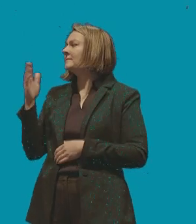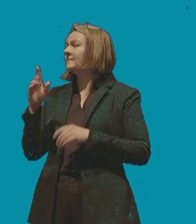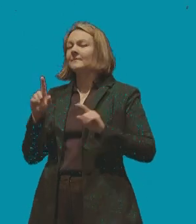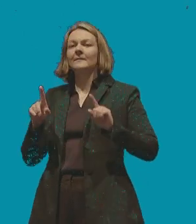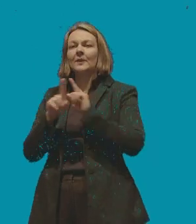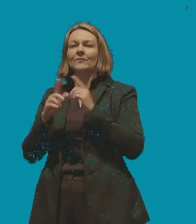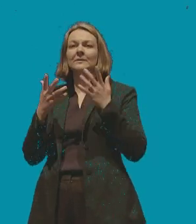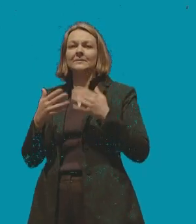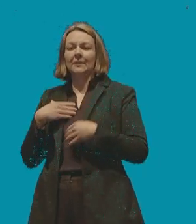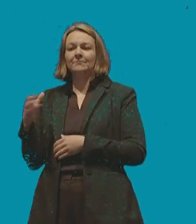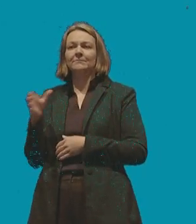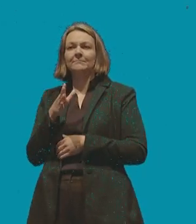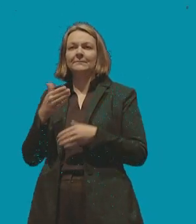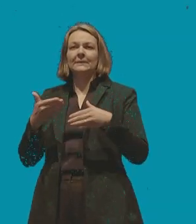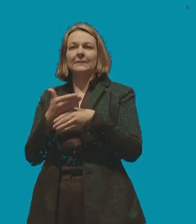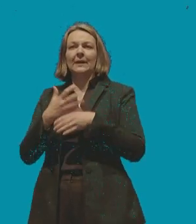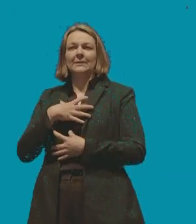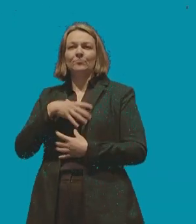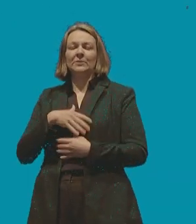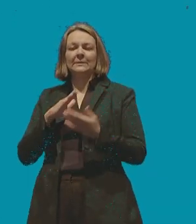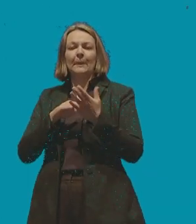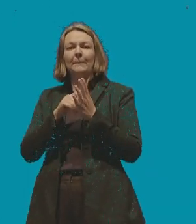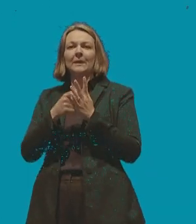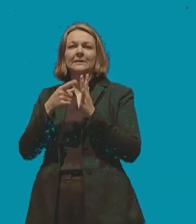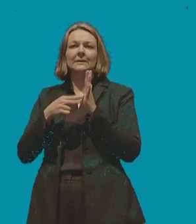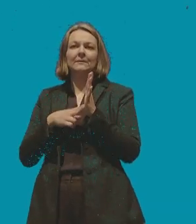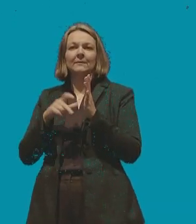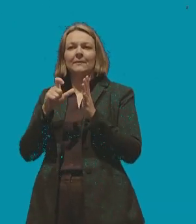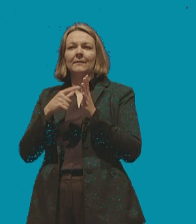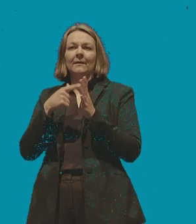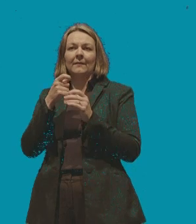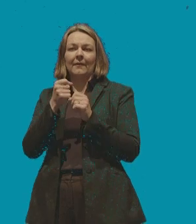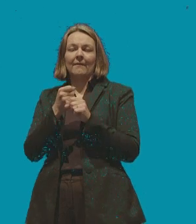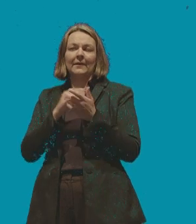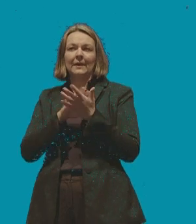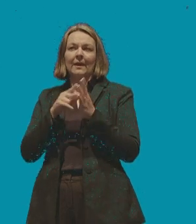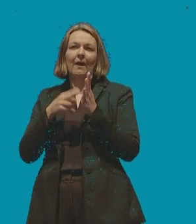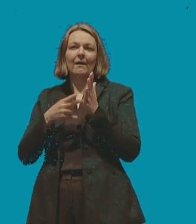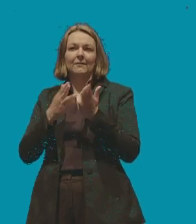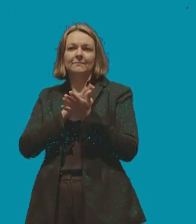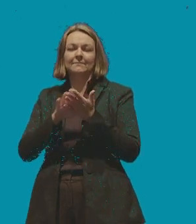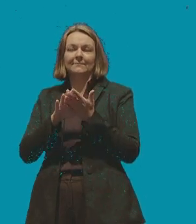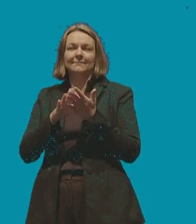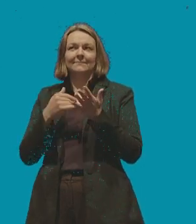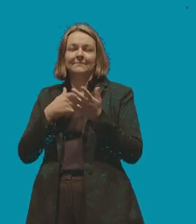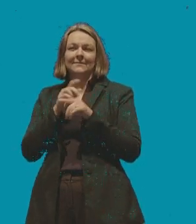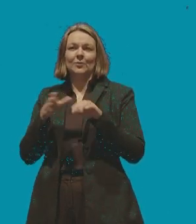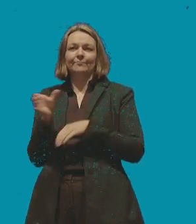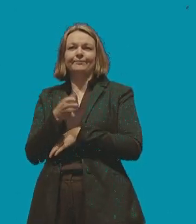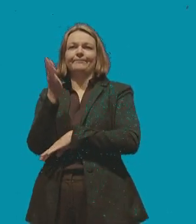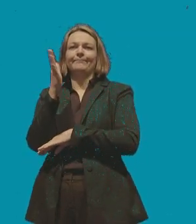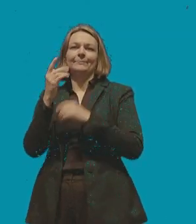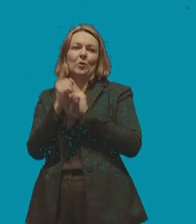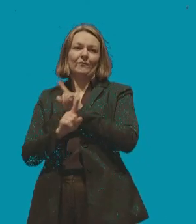I now call upon Acting President Martin Cavanagh to address conference. Thank you,